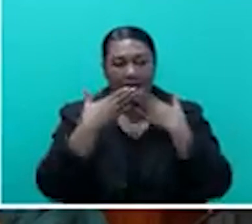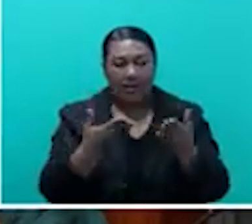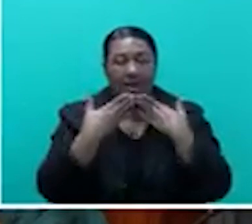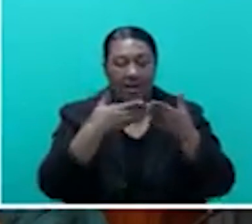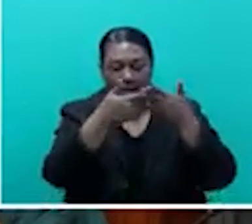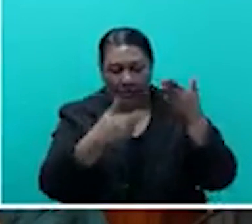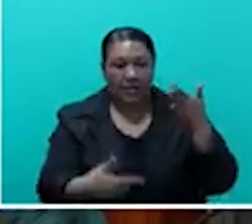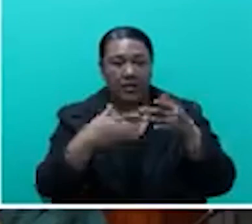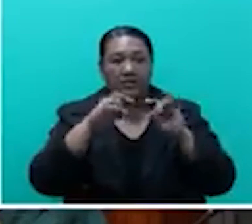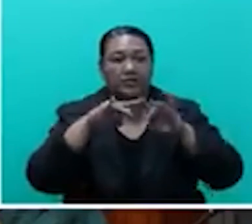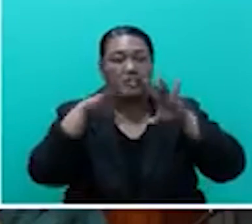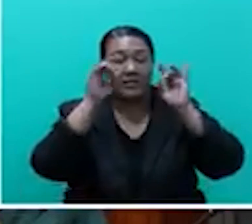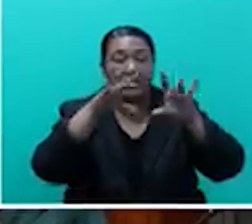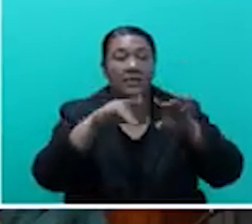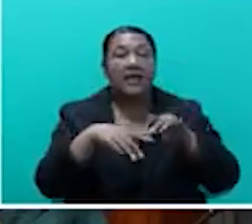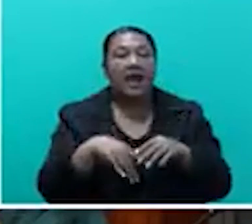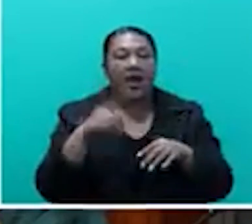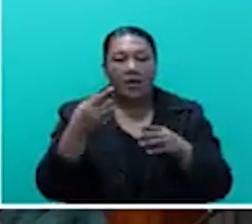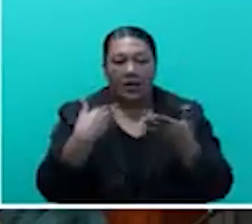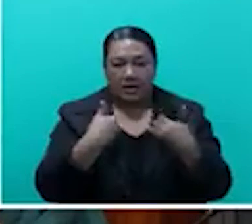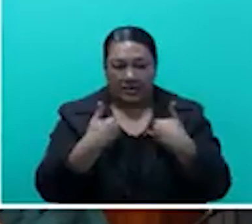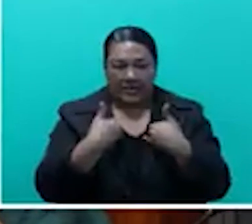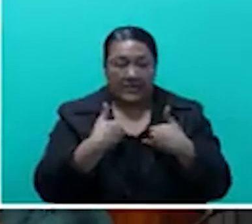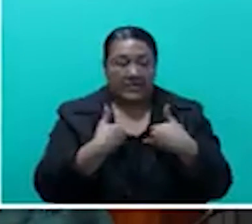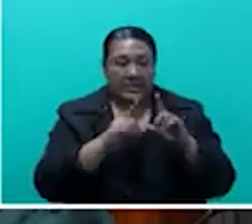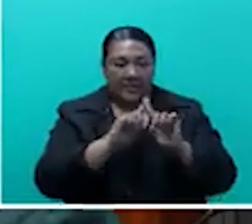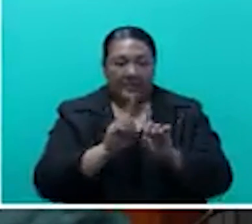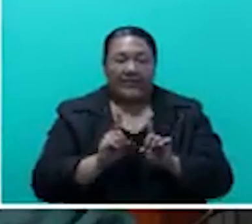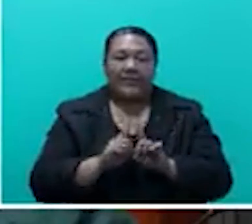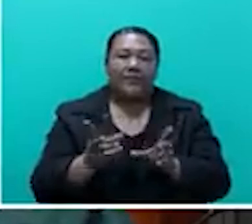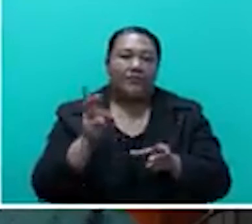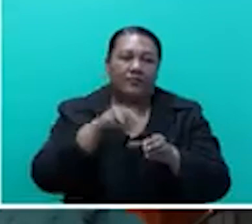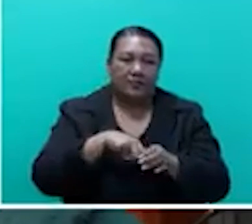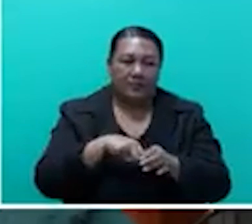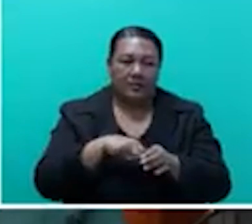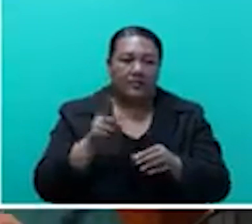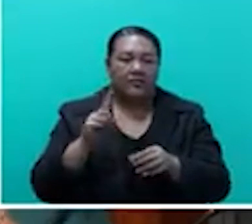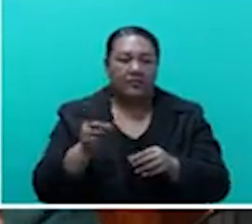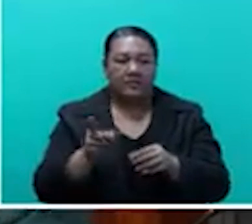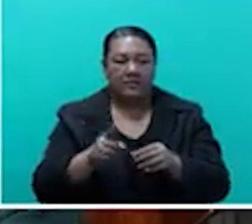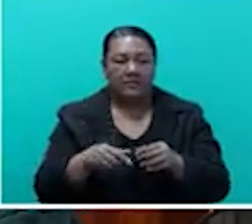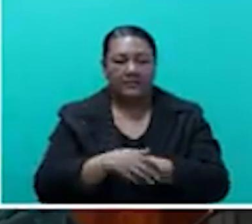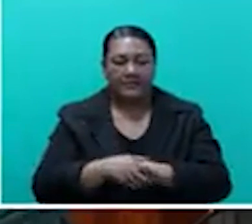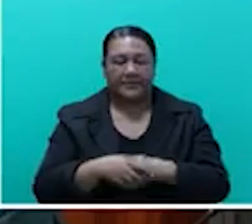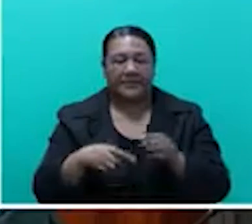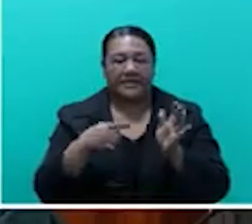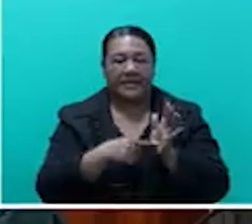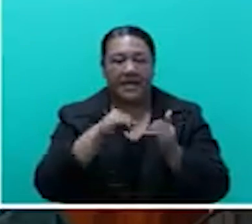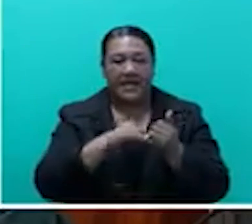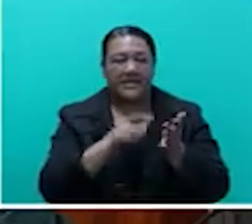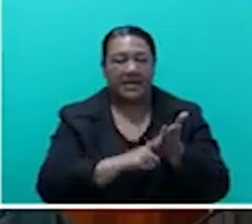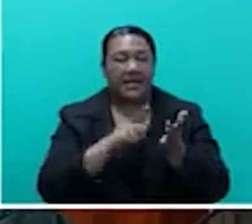Australian universities for coming on board on this scheme with TSLS. They are Western Sydney University, Swinburne University